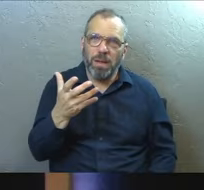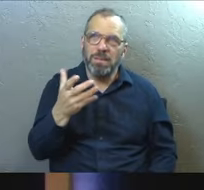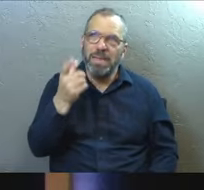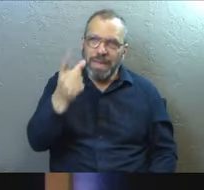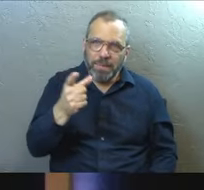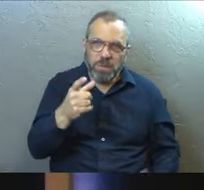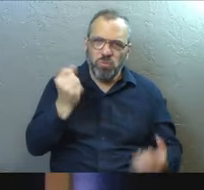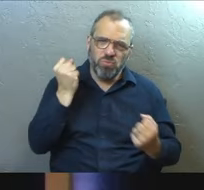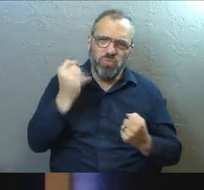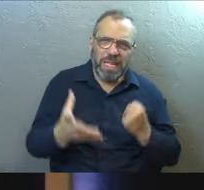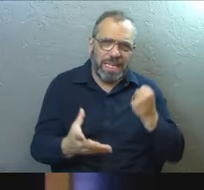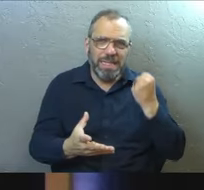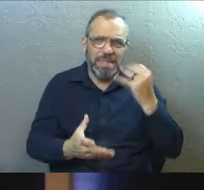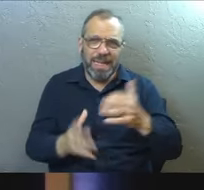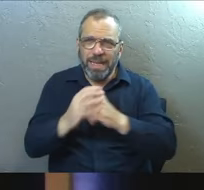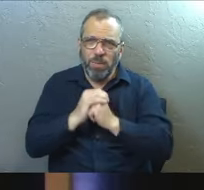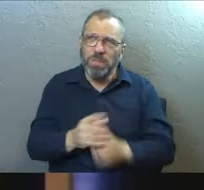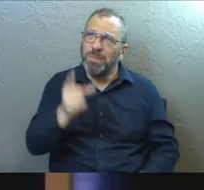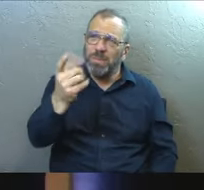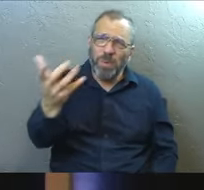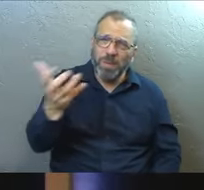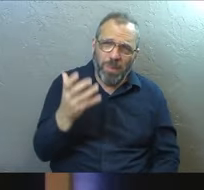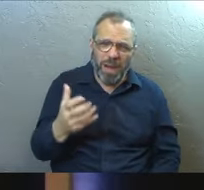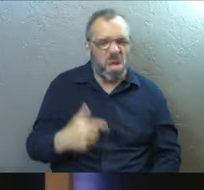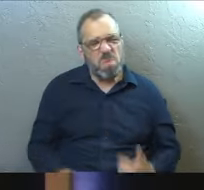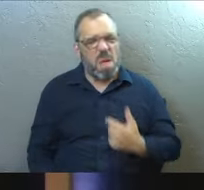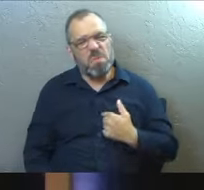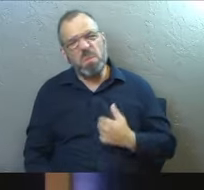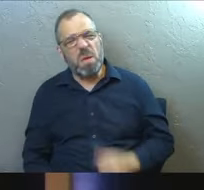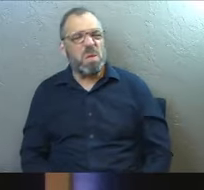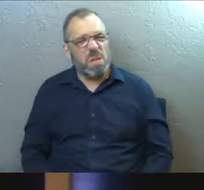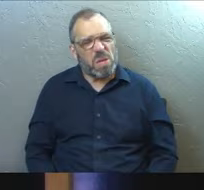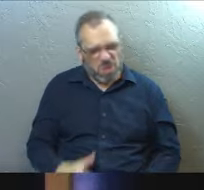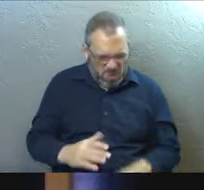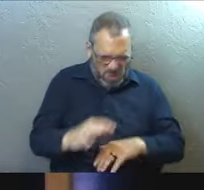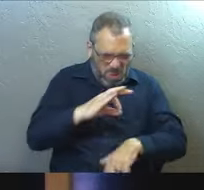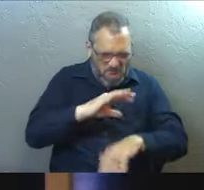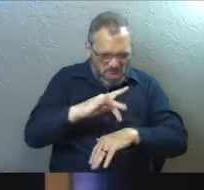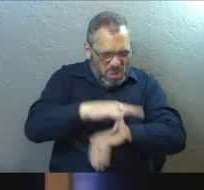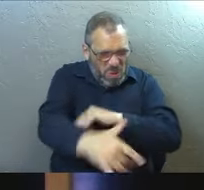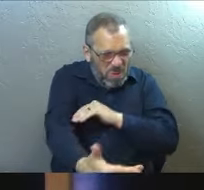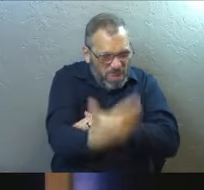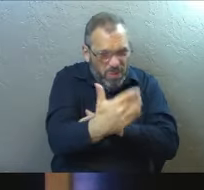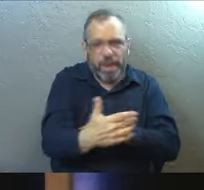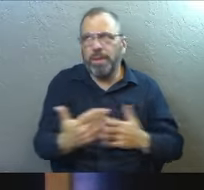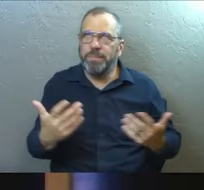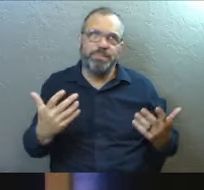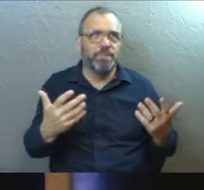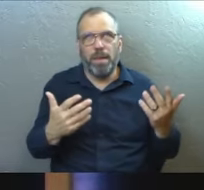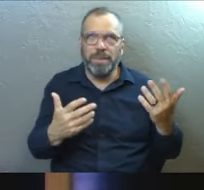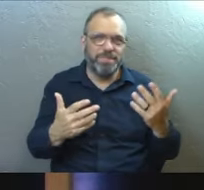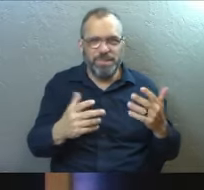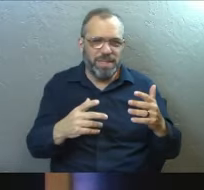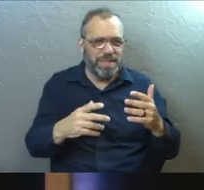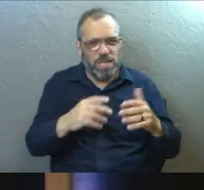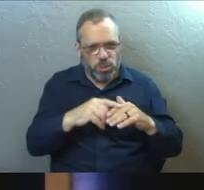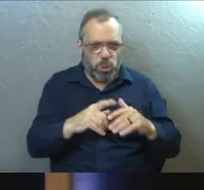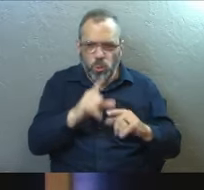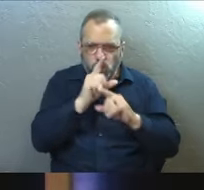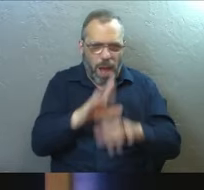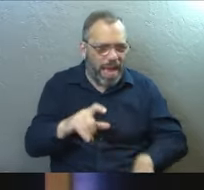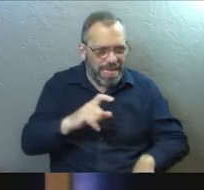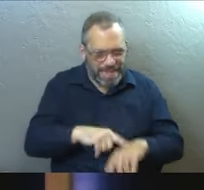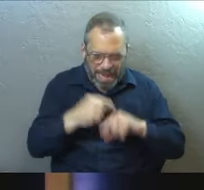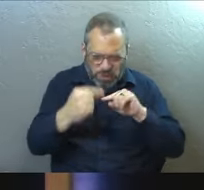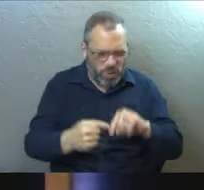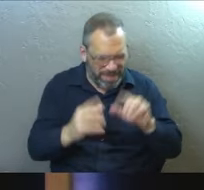in worship. It is, you know? It's not my thing to like do the early morning, you know, it doesn't have to be early morning, or, you know, it's not my thing to do the quiet time thing. I